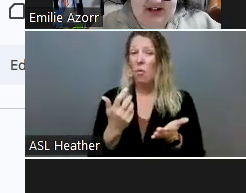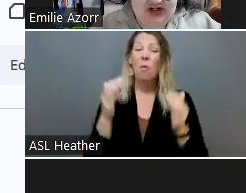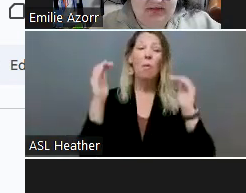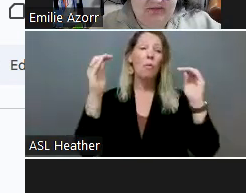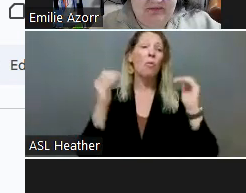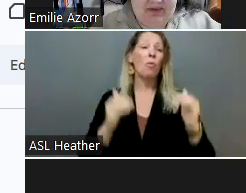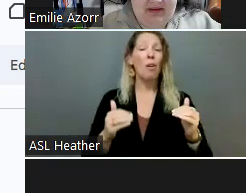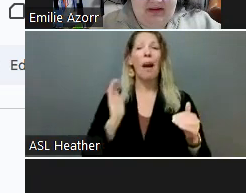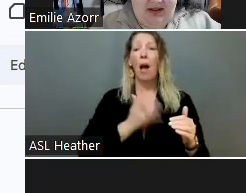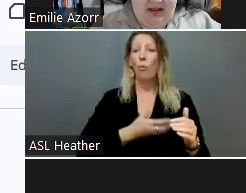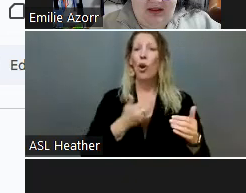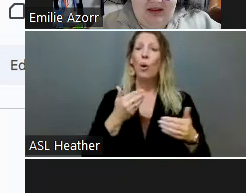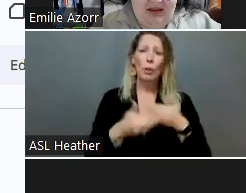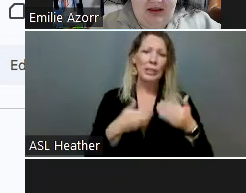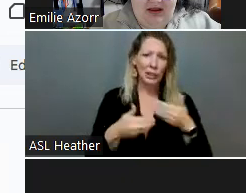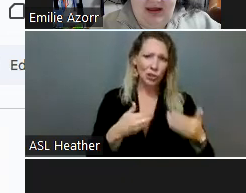our procedure,